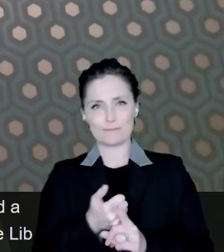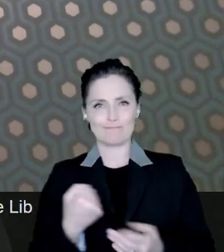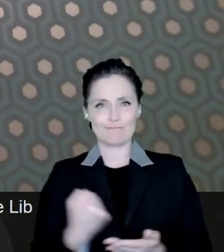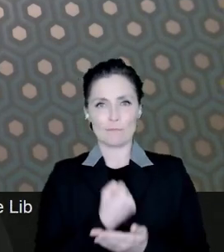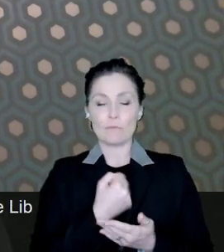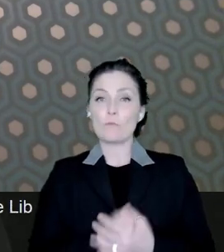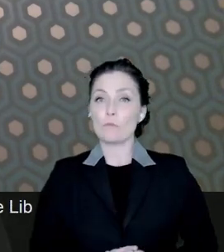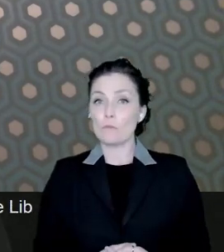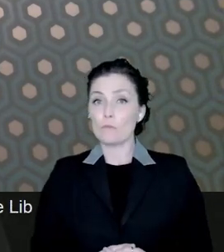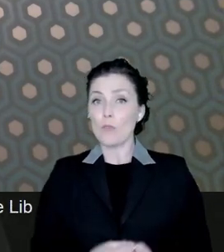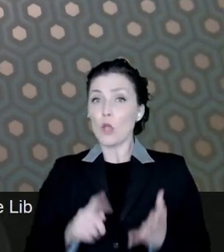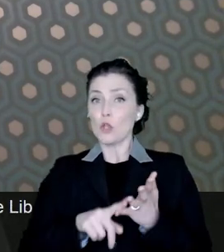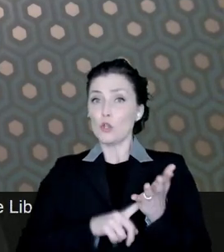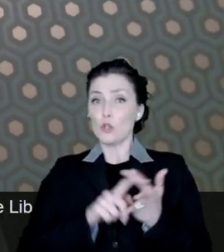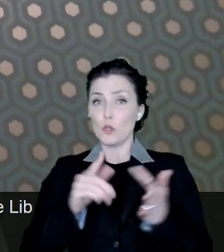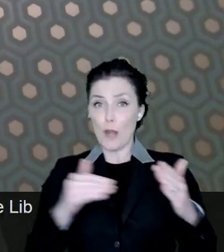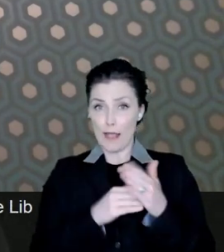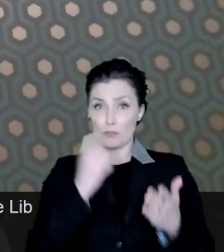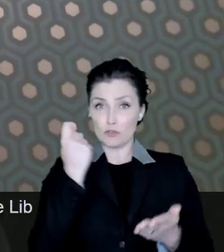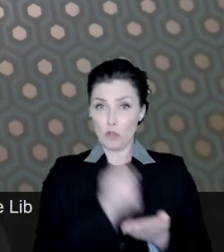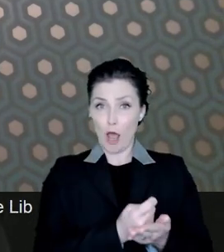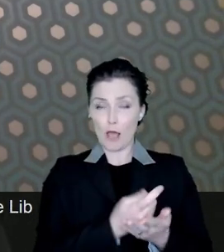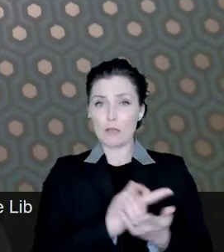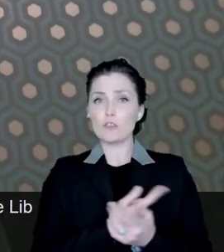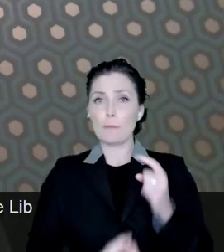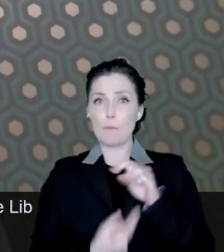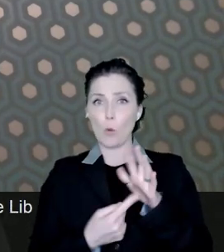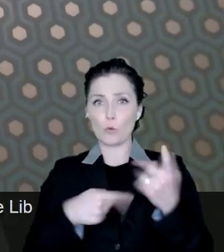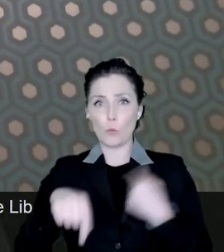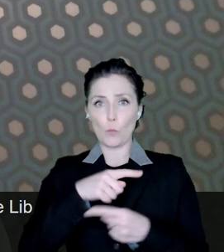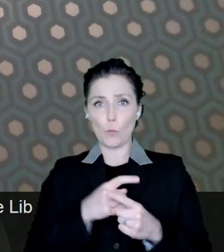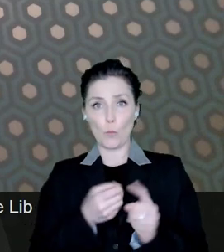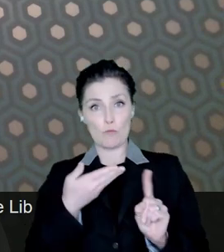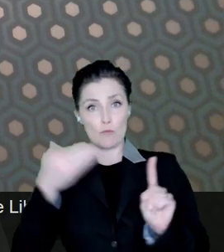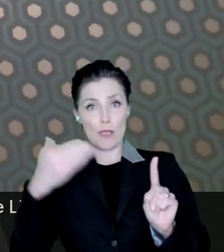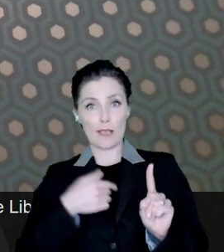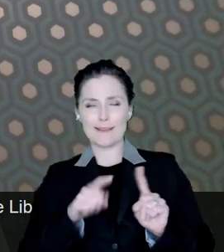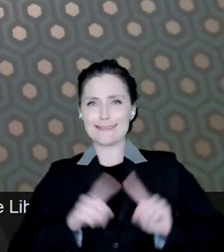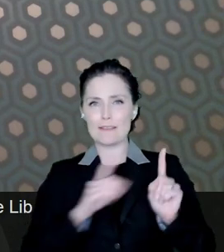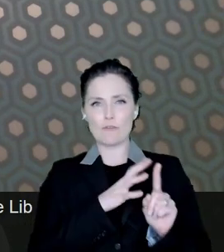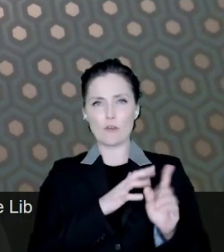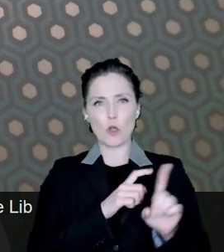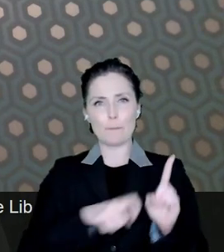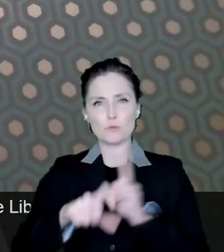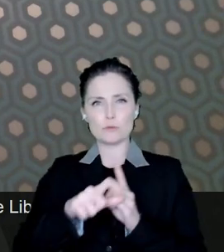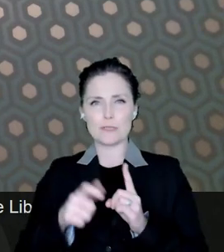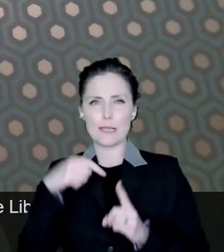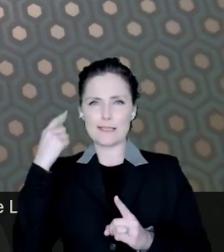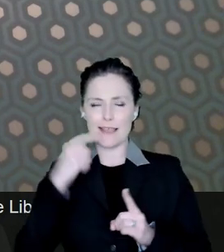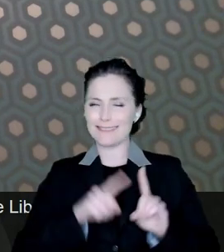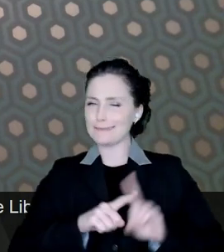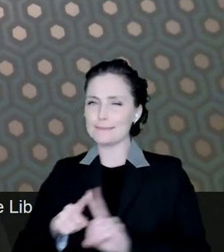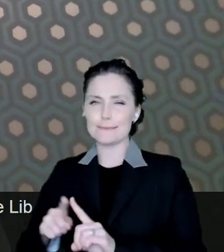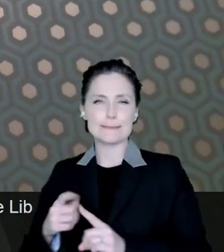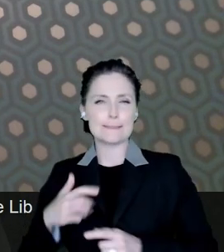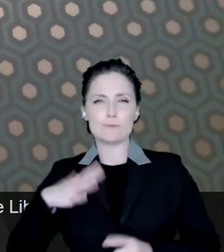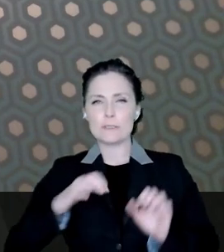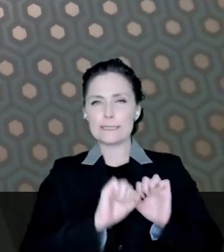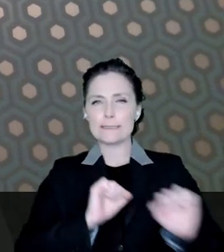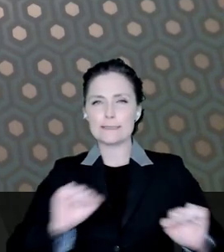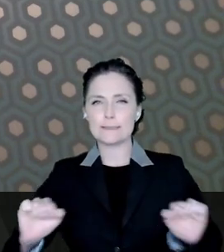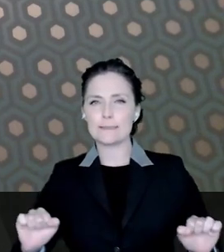it's important that we recognise that different communities in London have different needs. And we have to be very careful about policies that